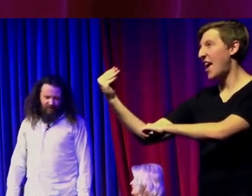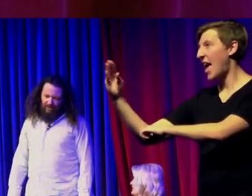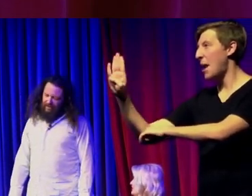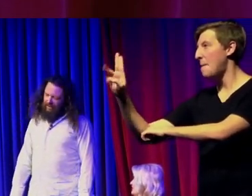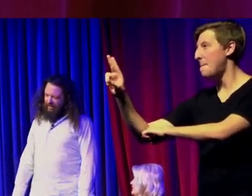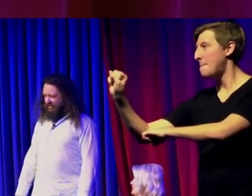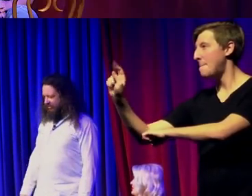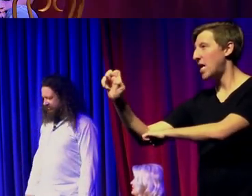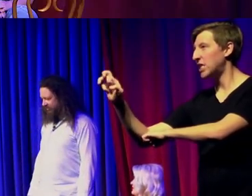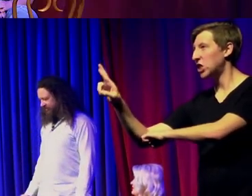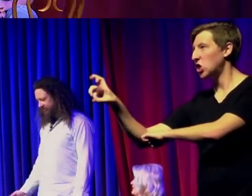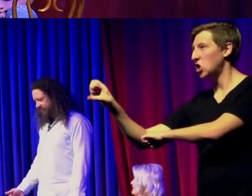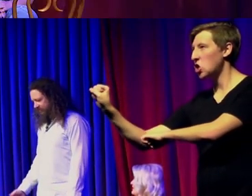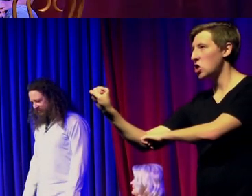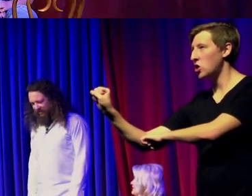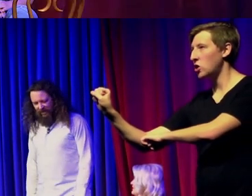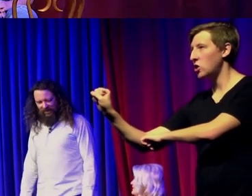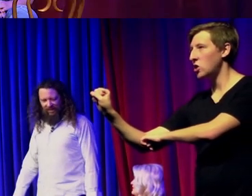move.